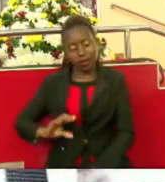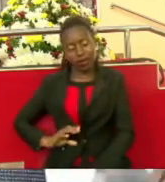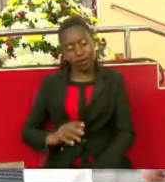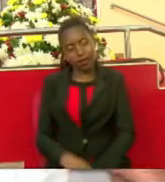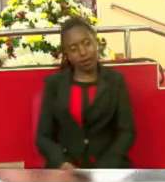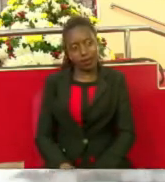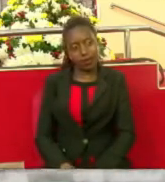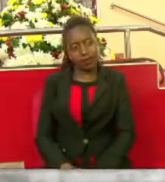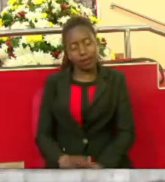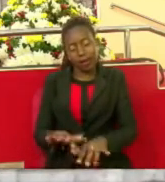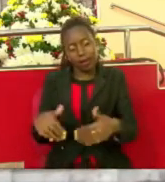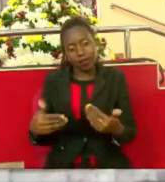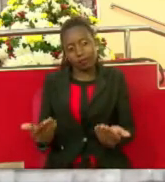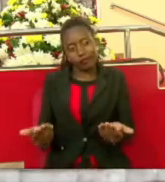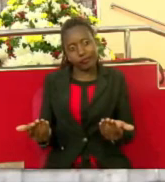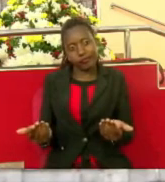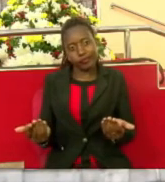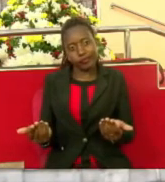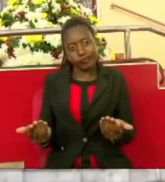How do we do that?